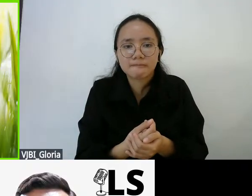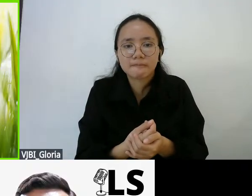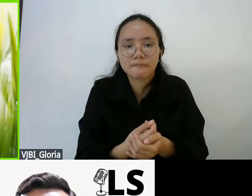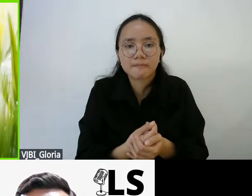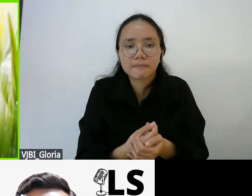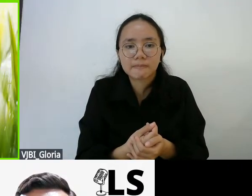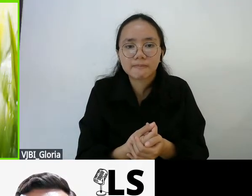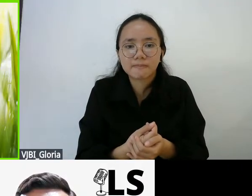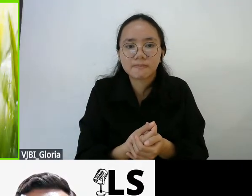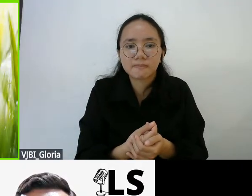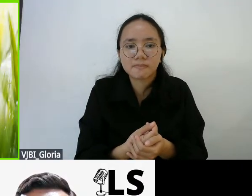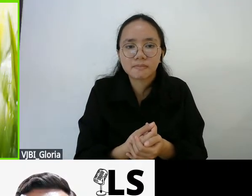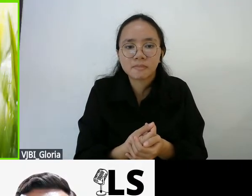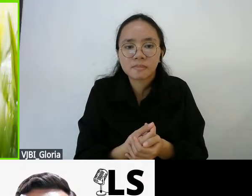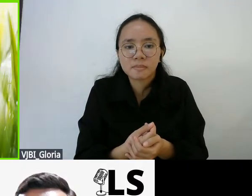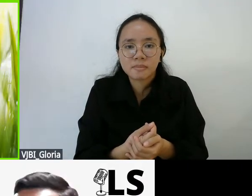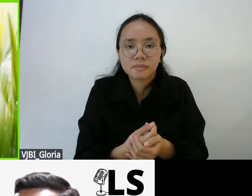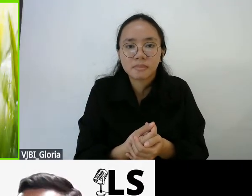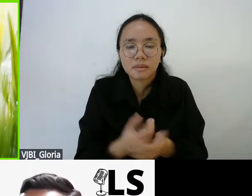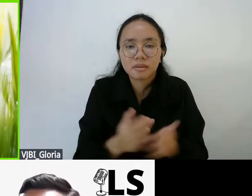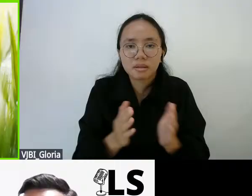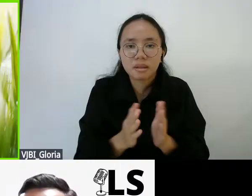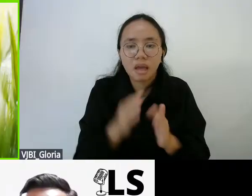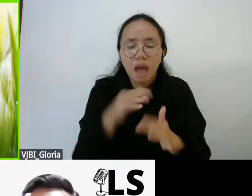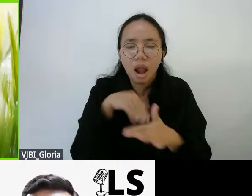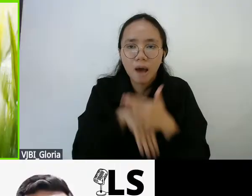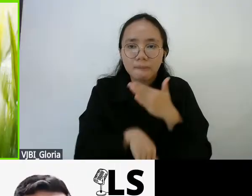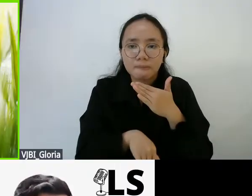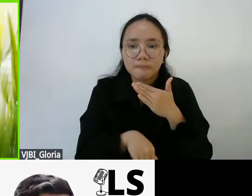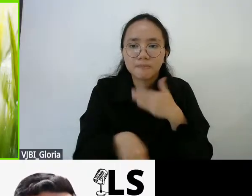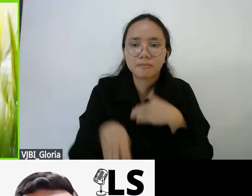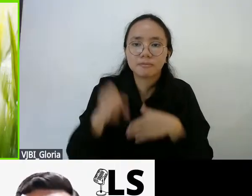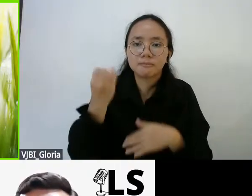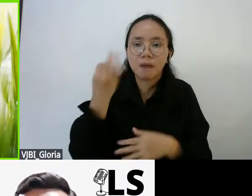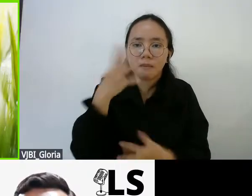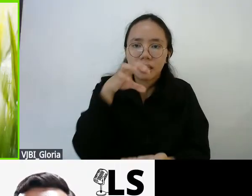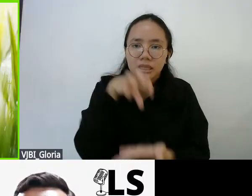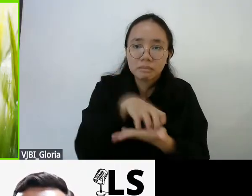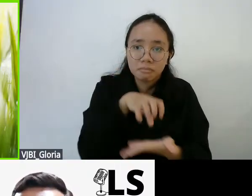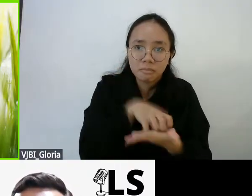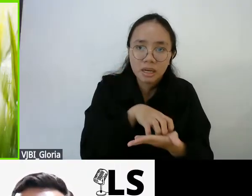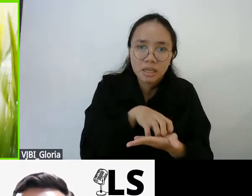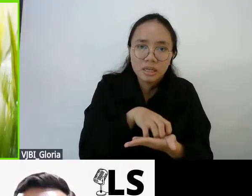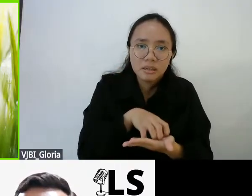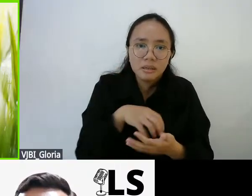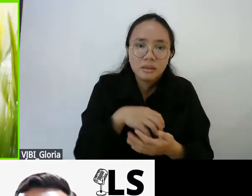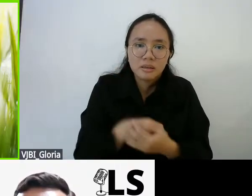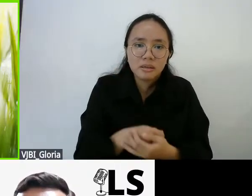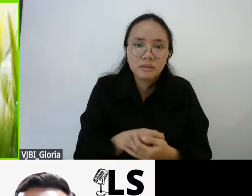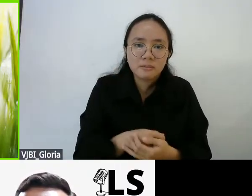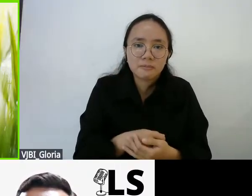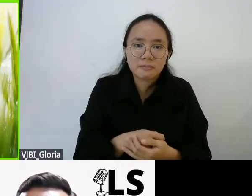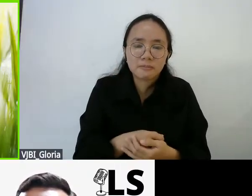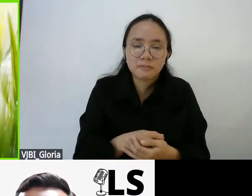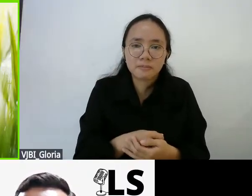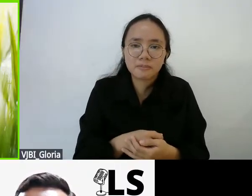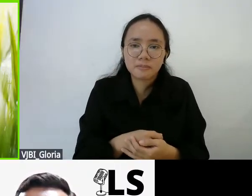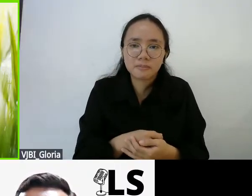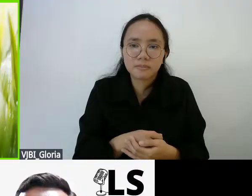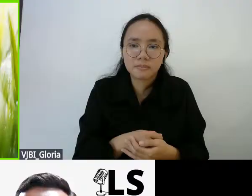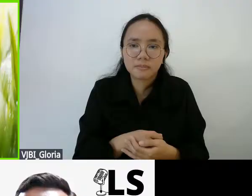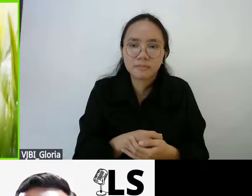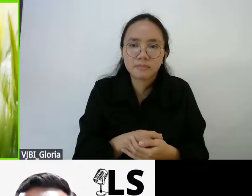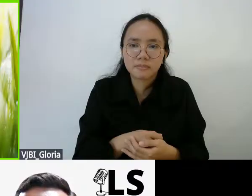even in some place, even let's take Japan for an example. In some ways, Japan is even ahead of us in terms